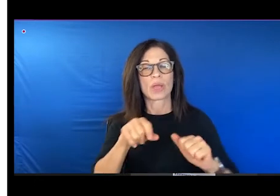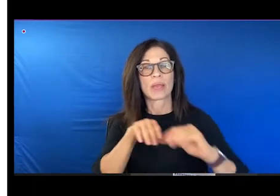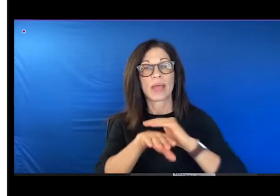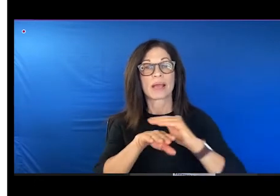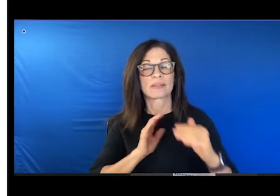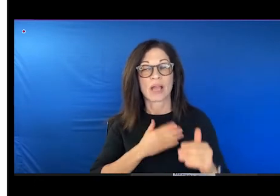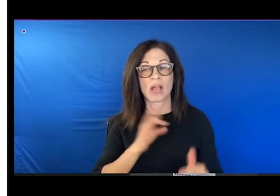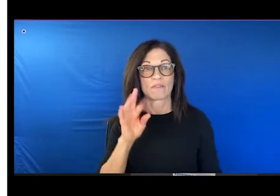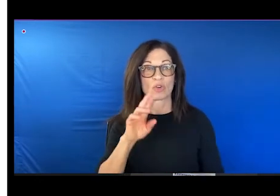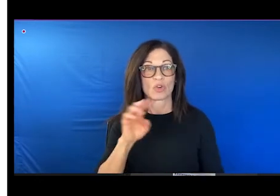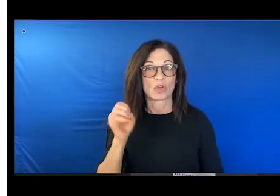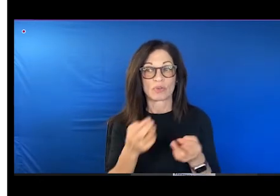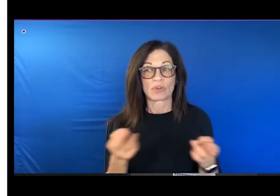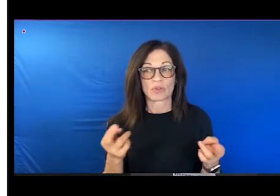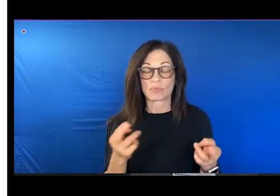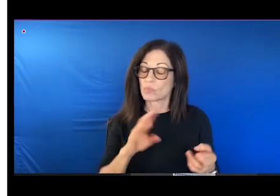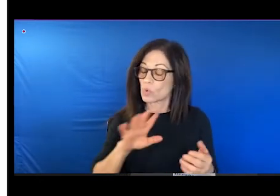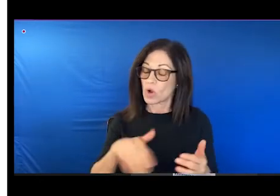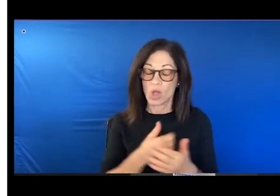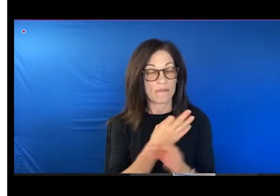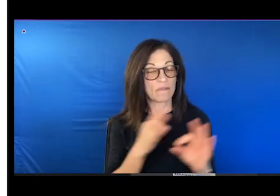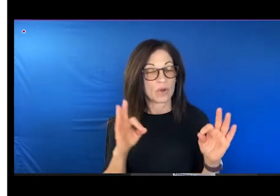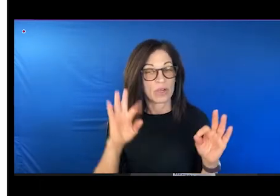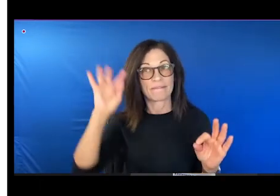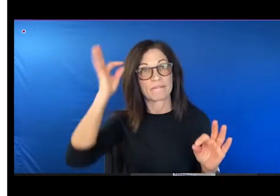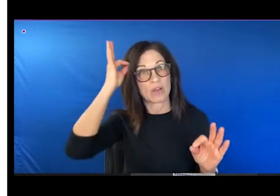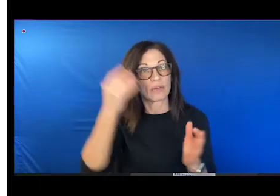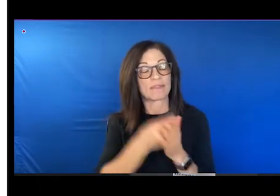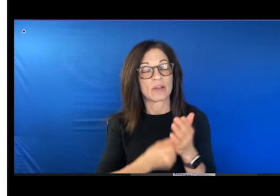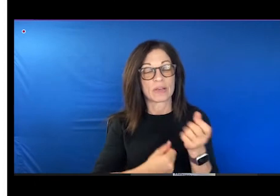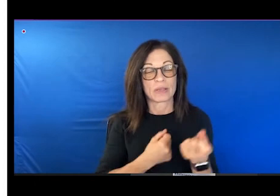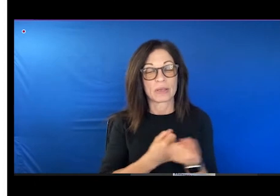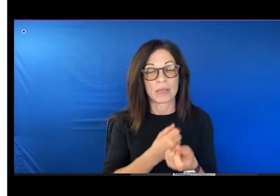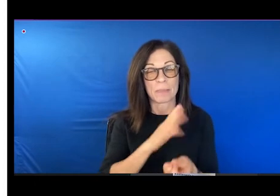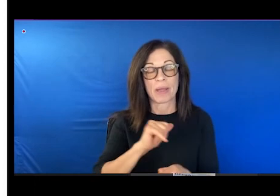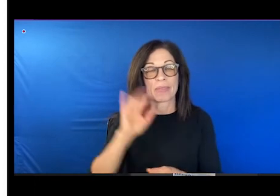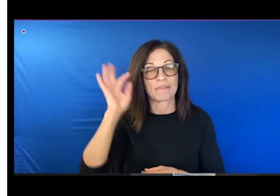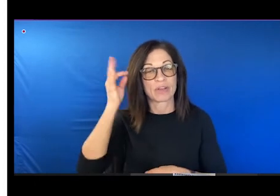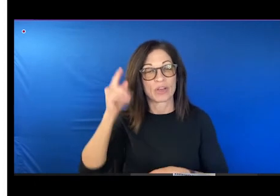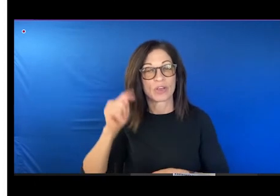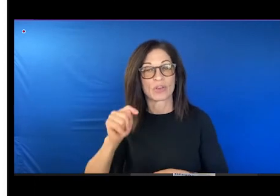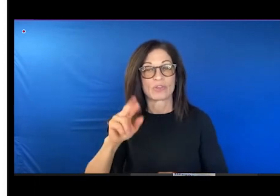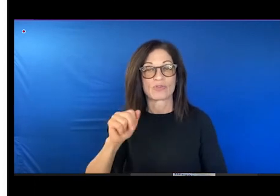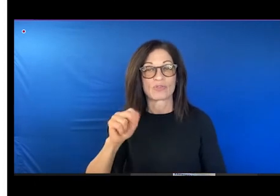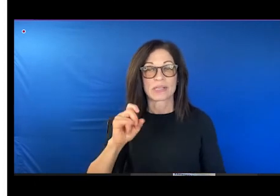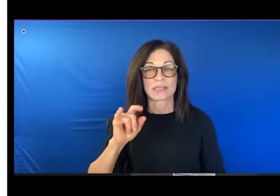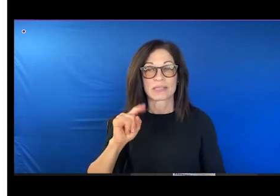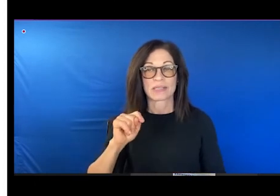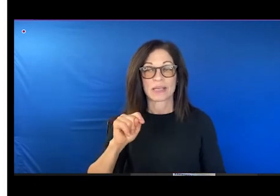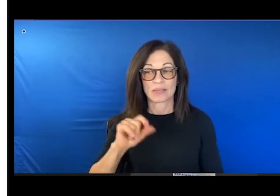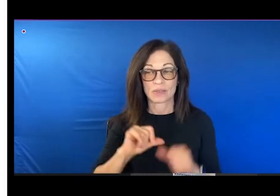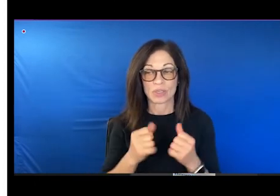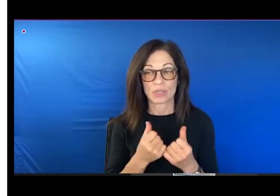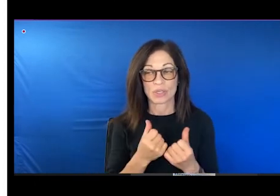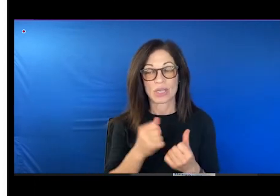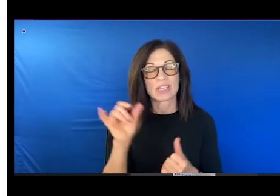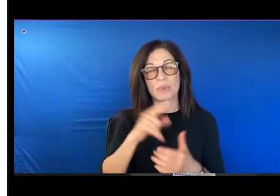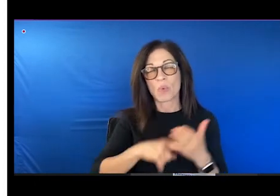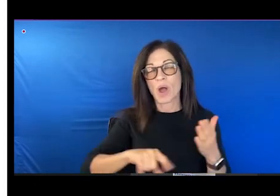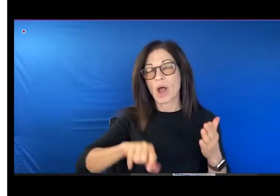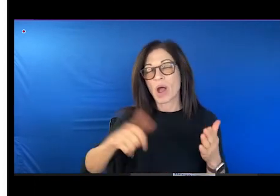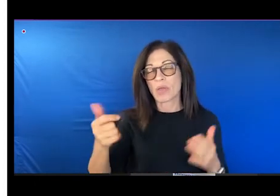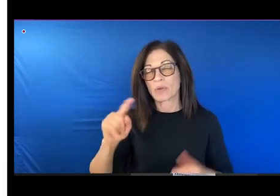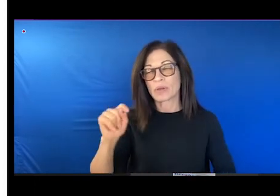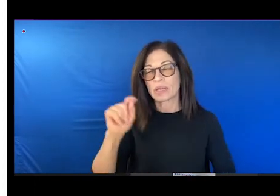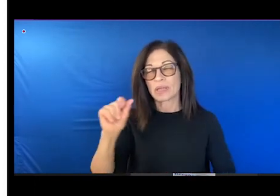some of the ways that you could access our free resources. We're all free. We're federally funded by the Federal Transit Administration,